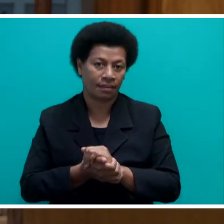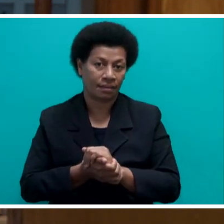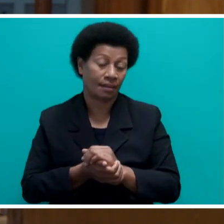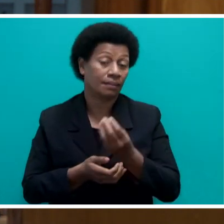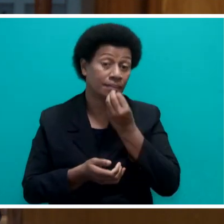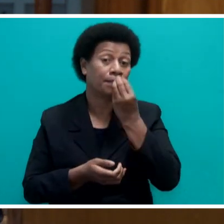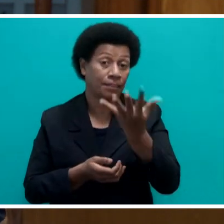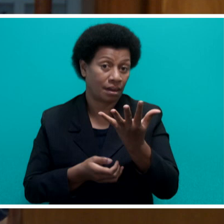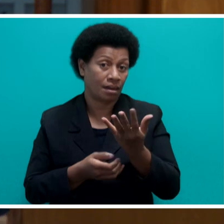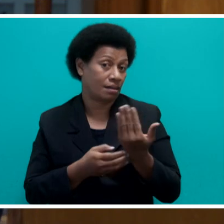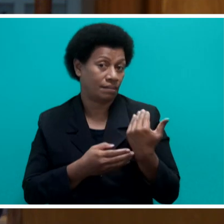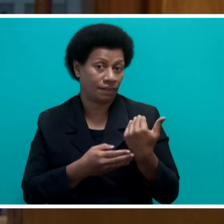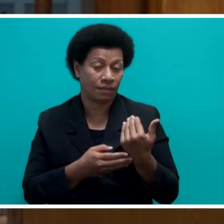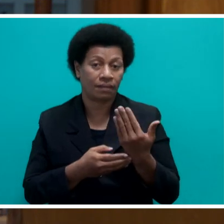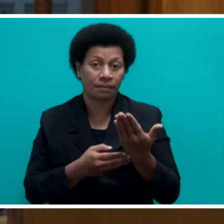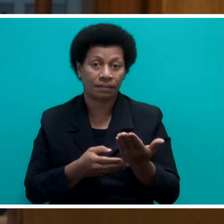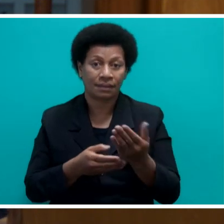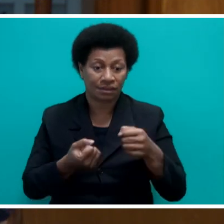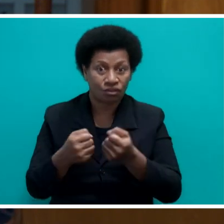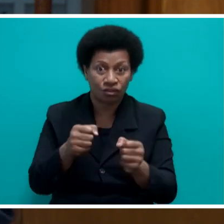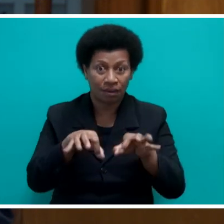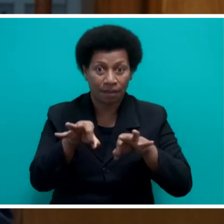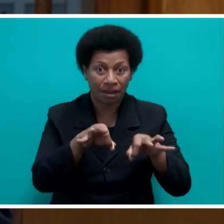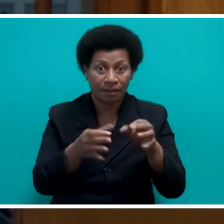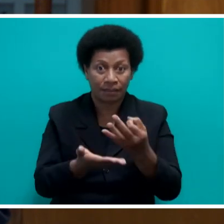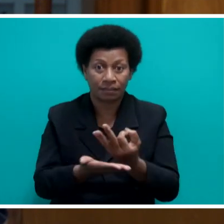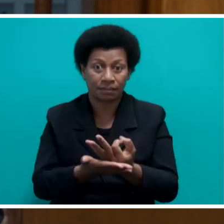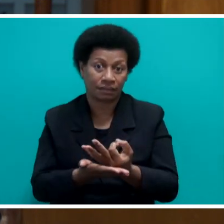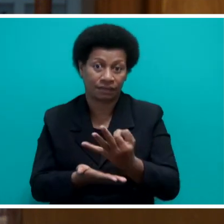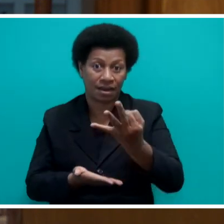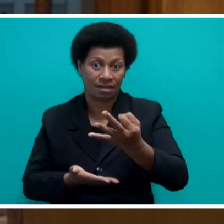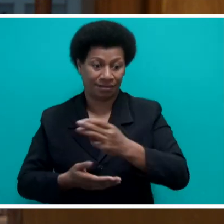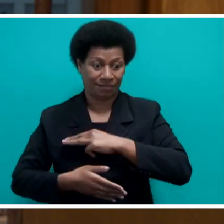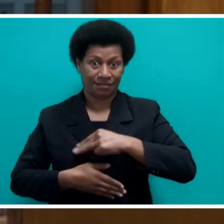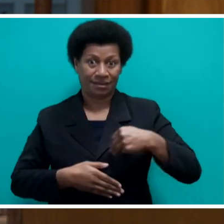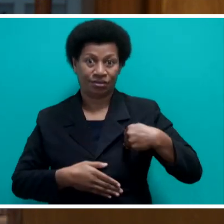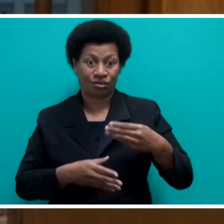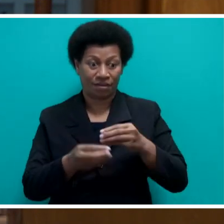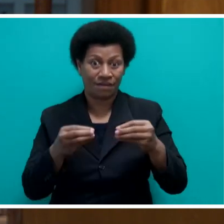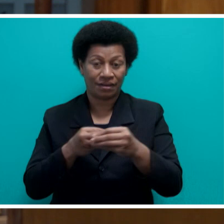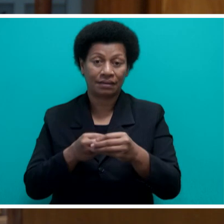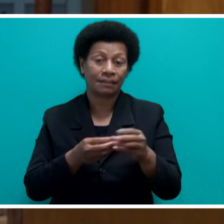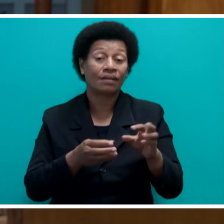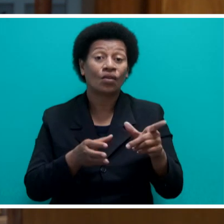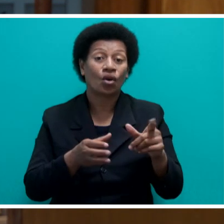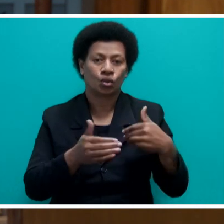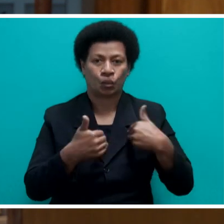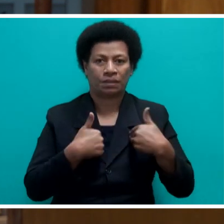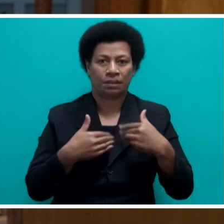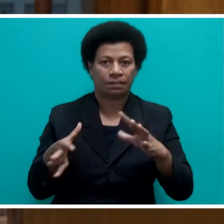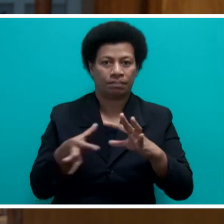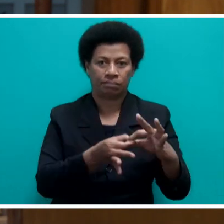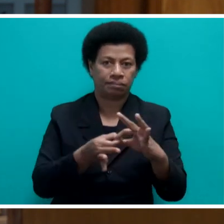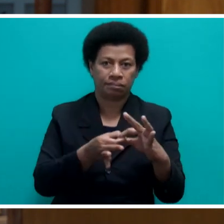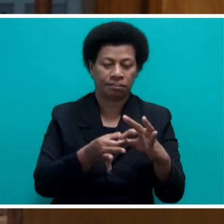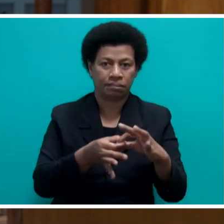the Strategic Planning Office from the Ministry of Finance is collaborating with the University of the South Pacific as a co-partner in